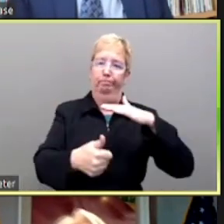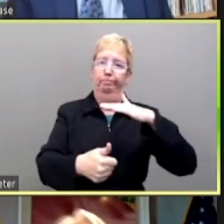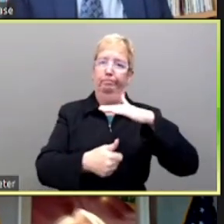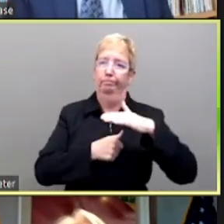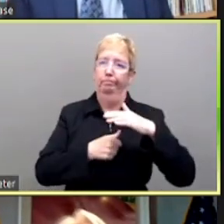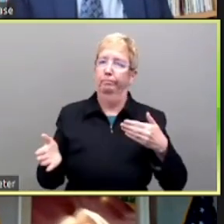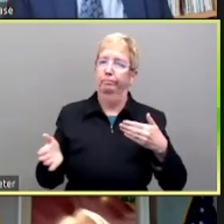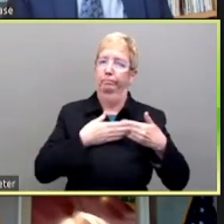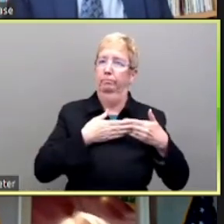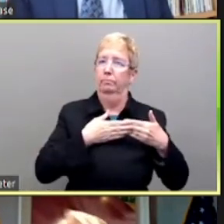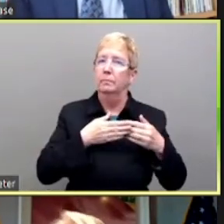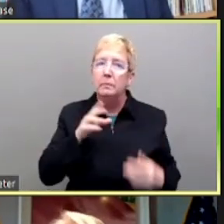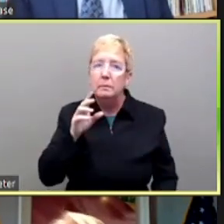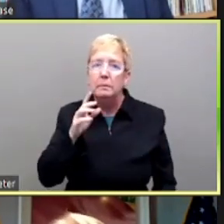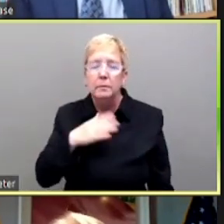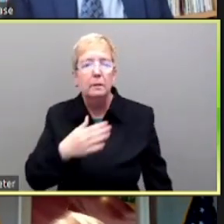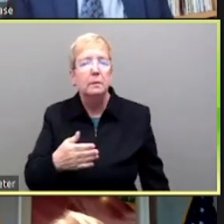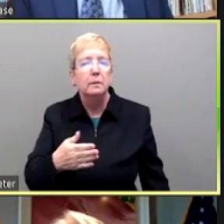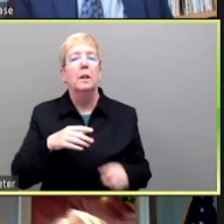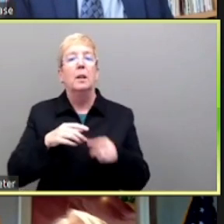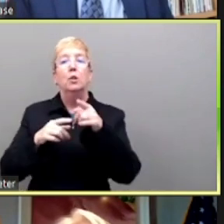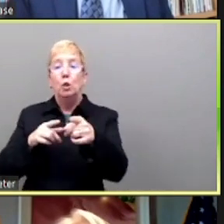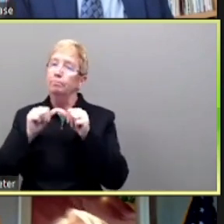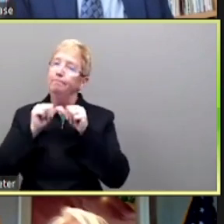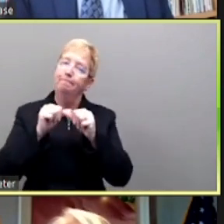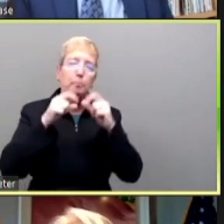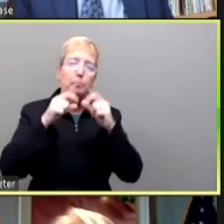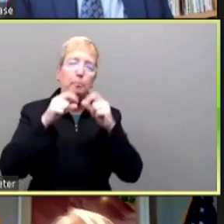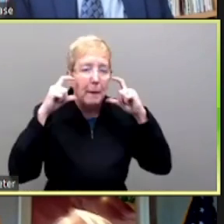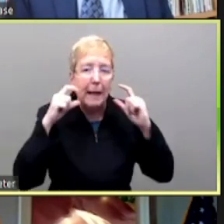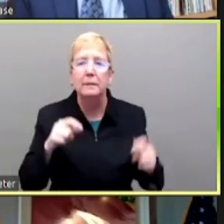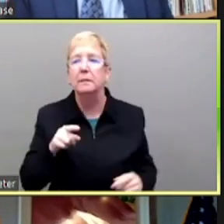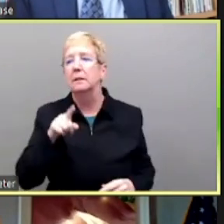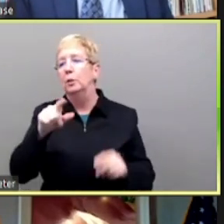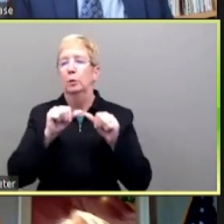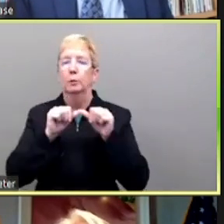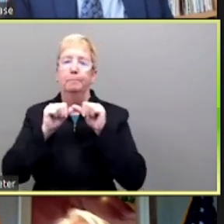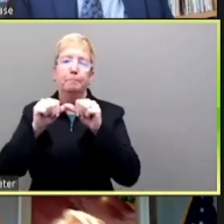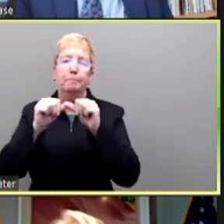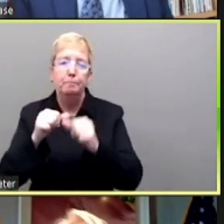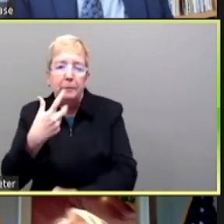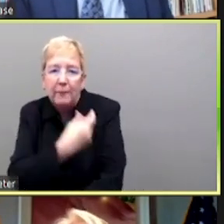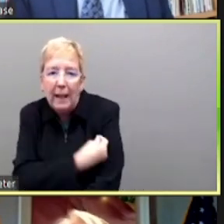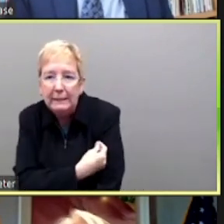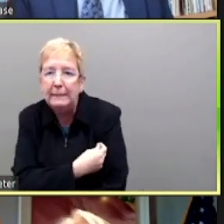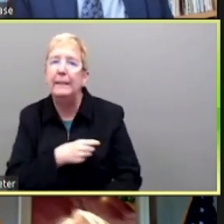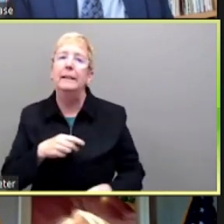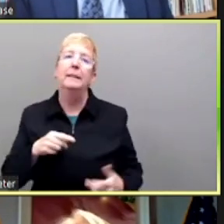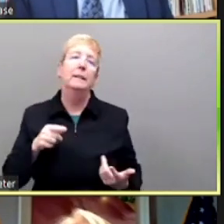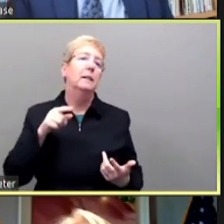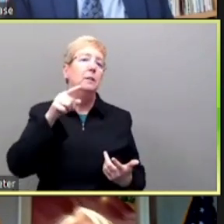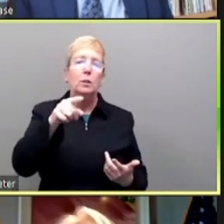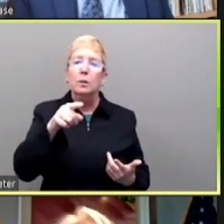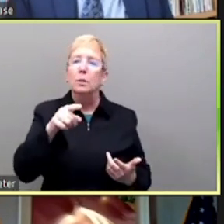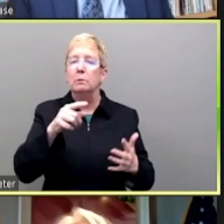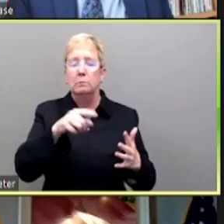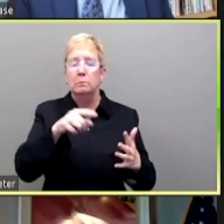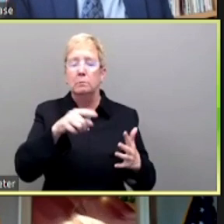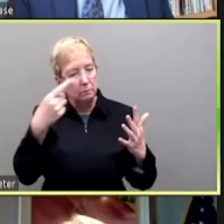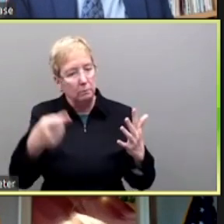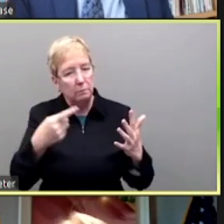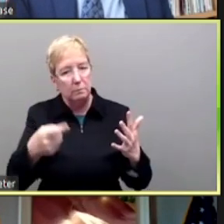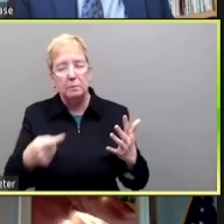You have kept wearing your masks. You got vaccinated. You are doing all of that work. And I will tell